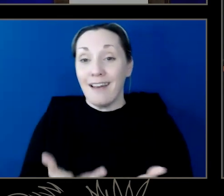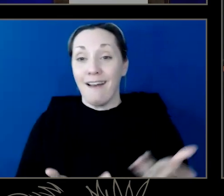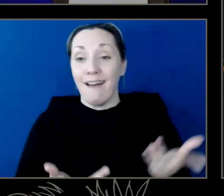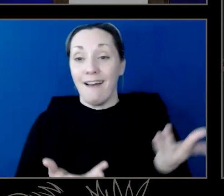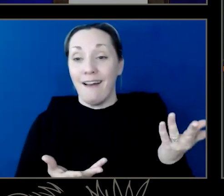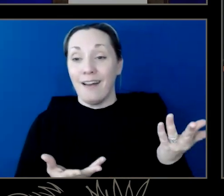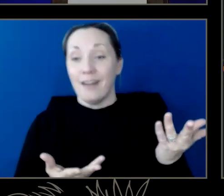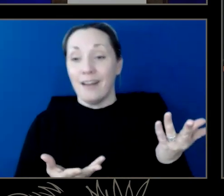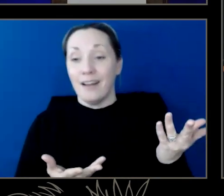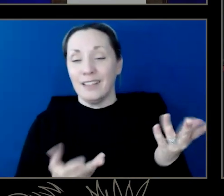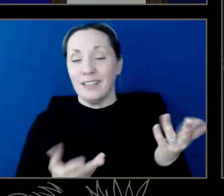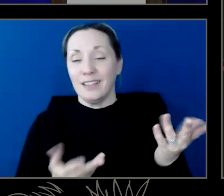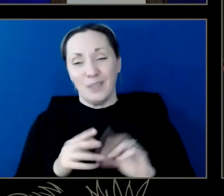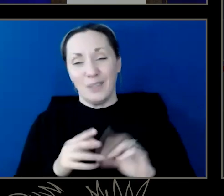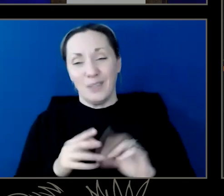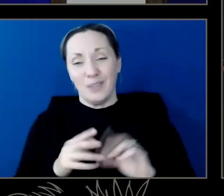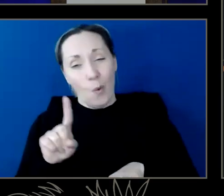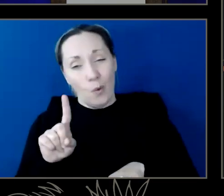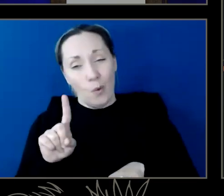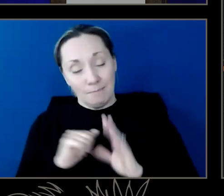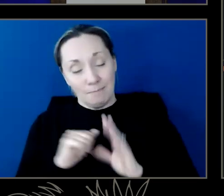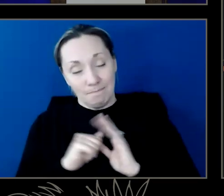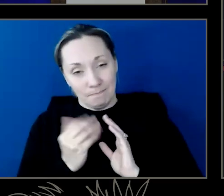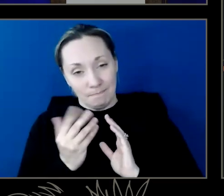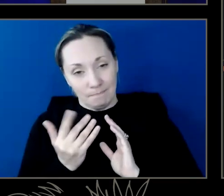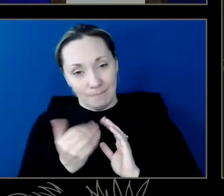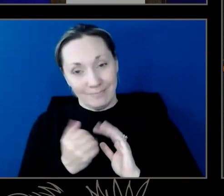Ta-da! It's very slow, so wait.